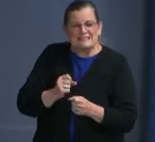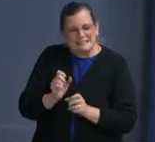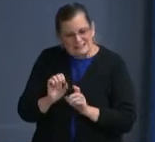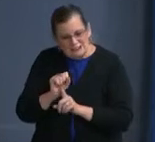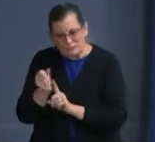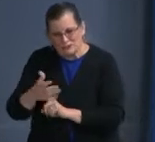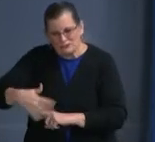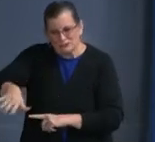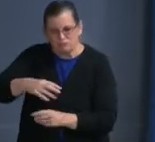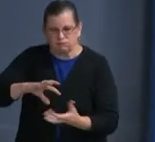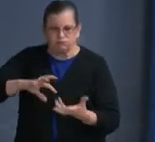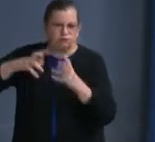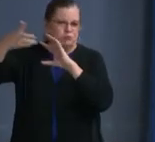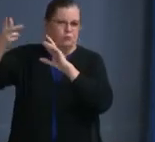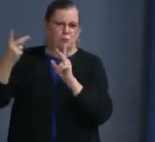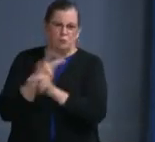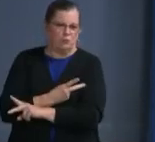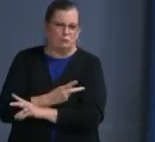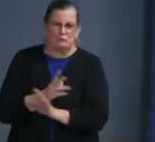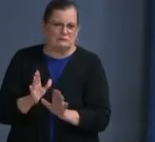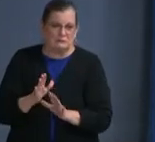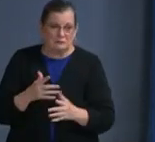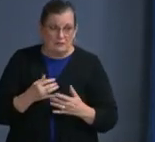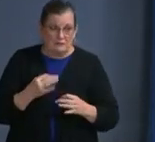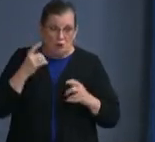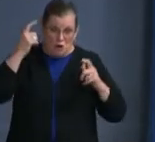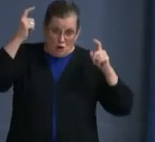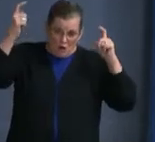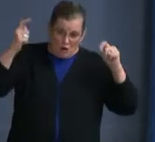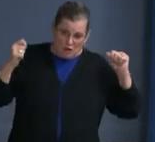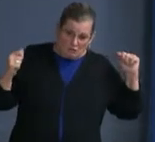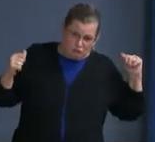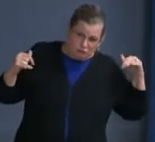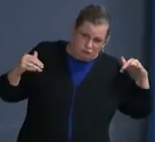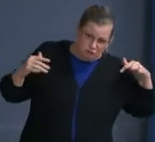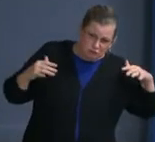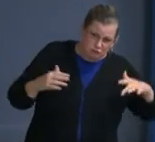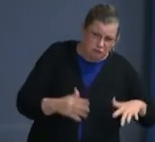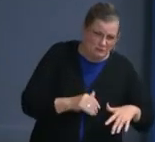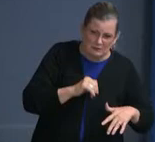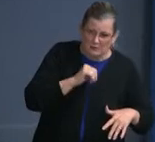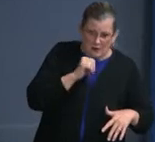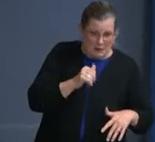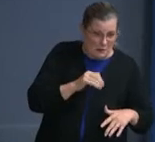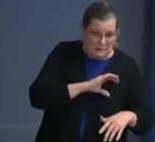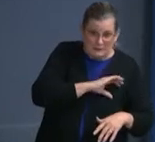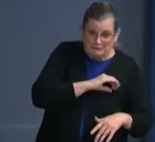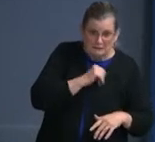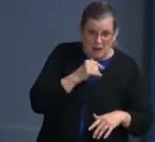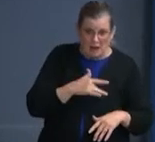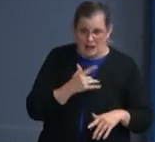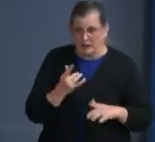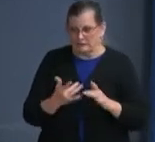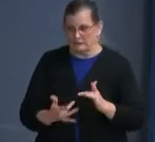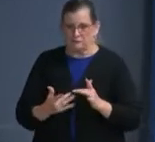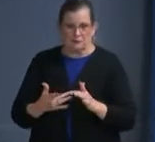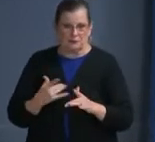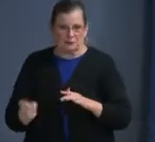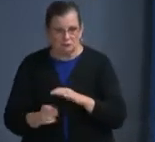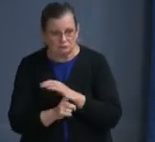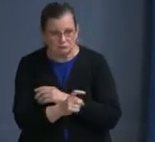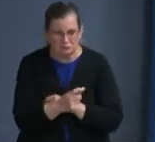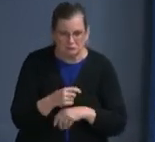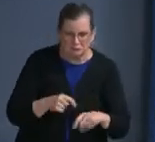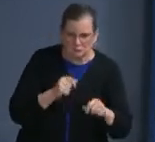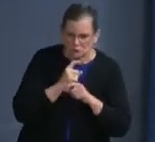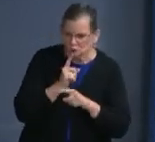case-by-case basis. If it's a large crowd and it's dangerous, the police are unlikely to go in there, which can make the situation